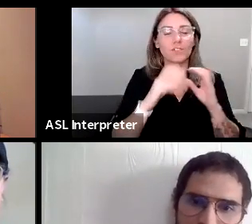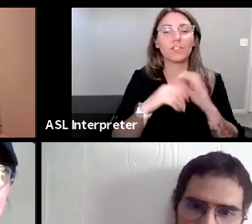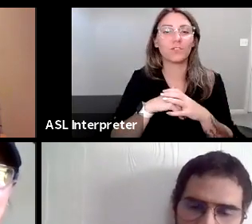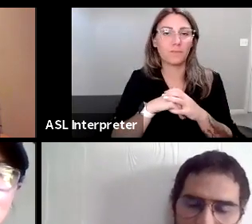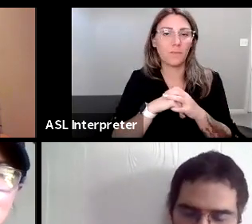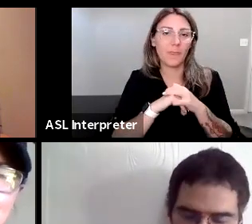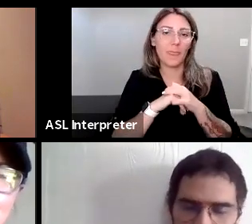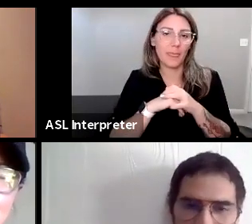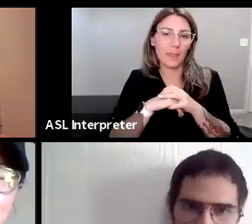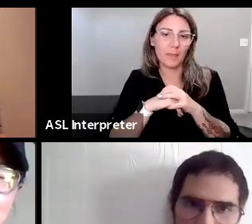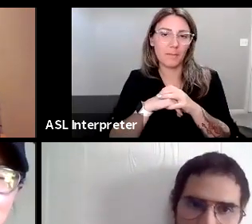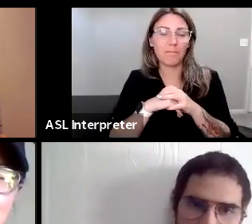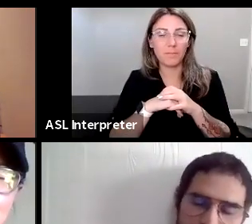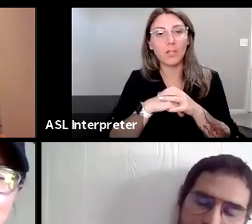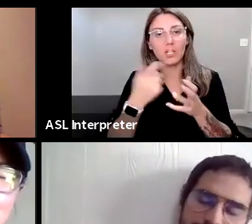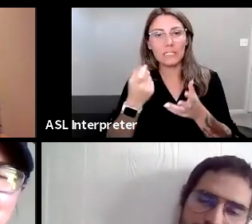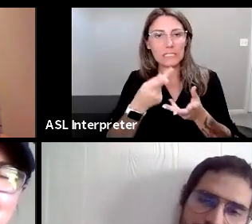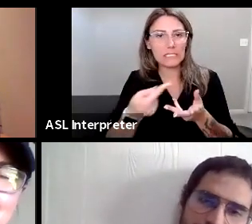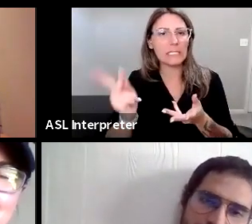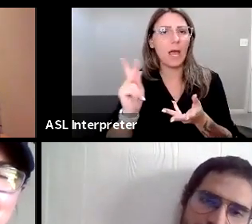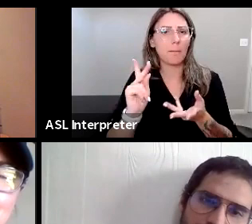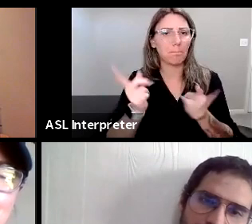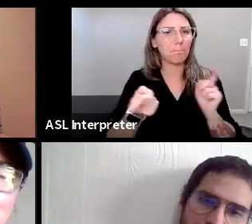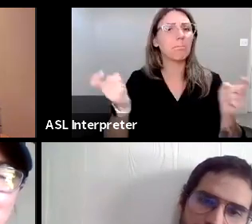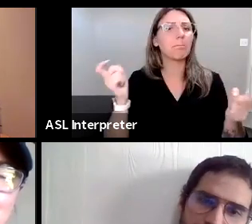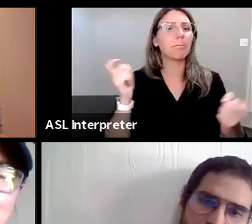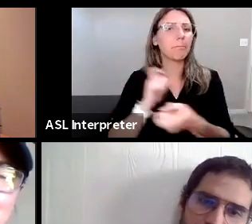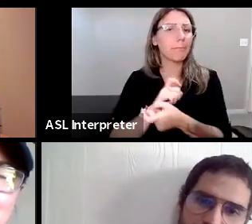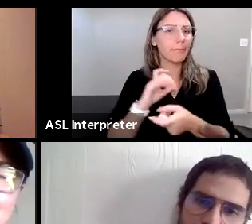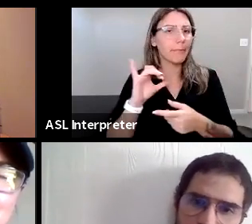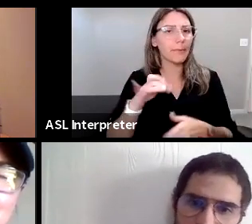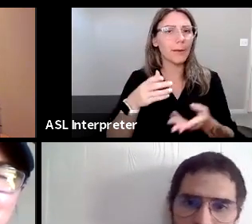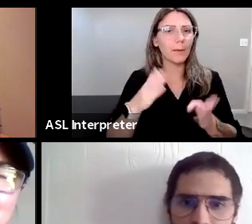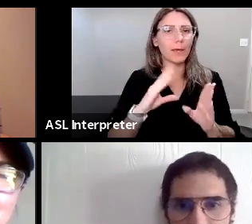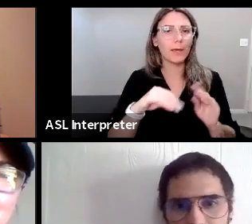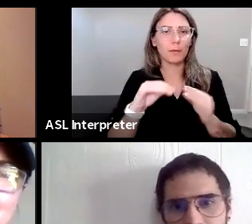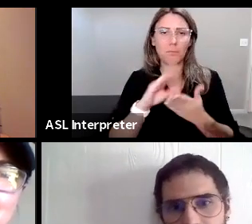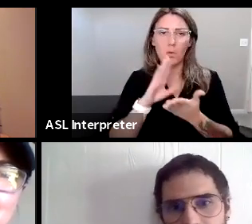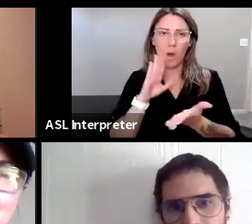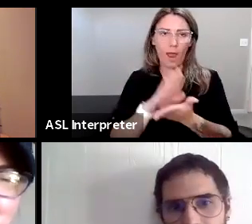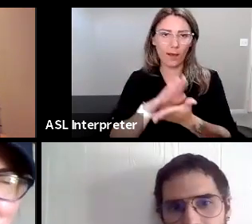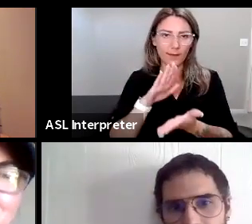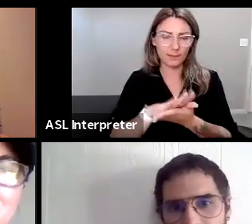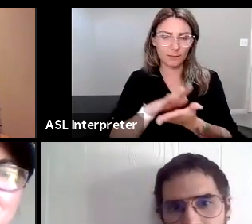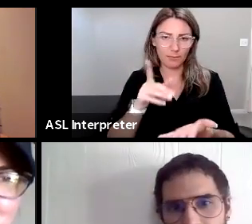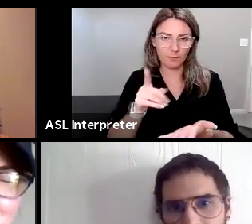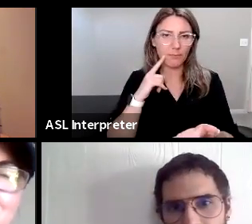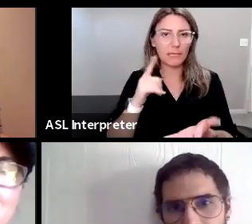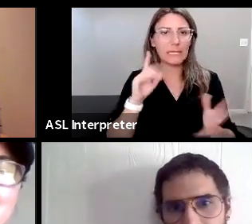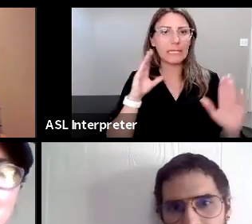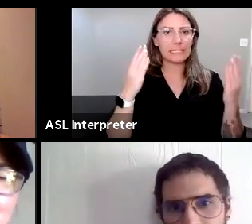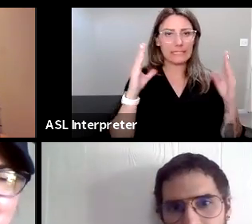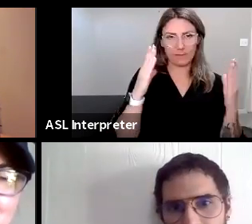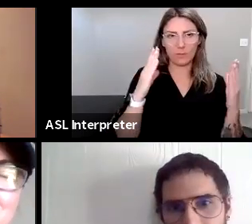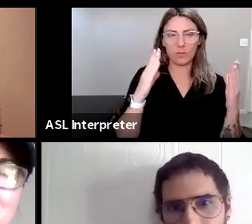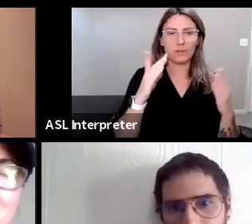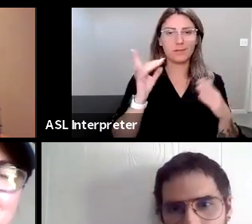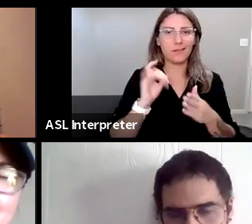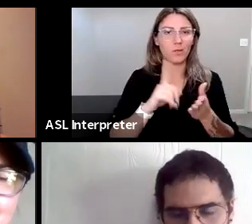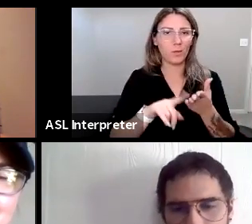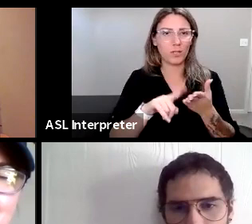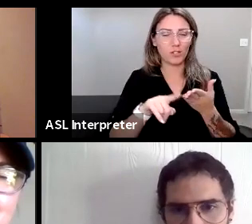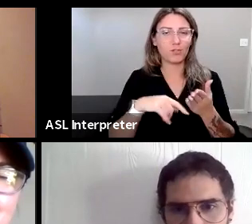some movement in that way, in the more academic, I think, similar to like research and